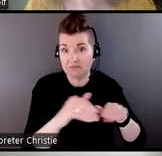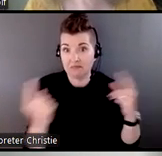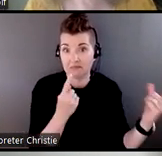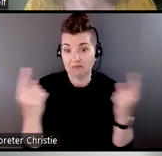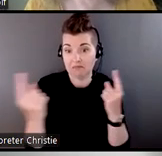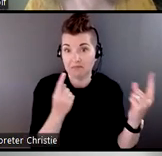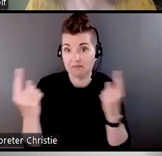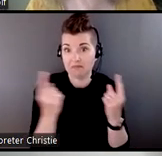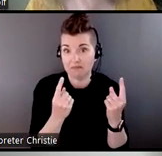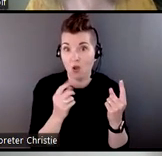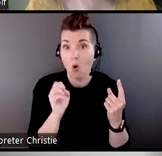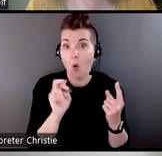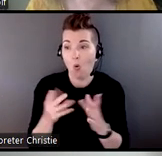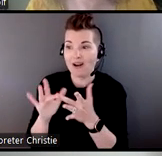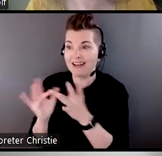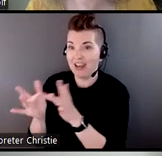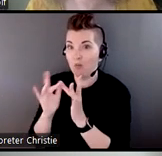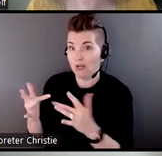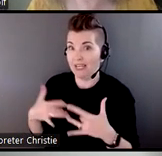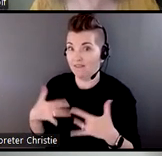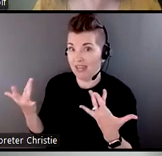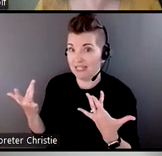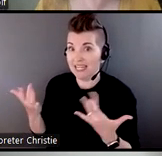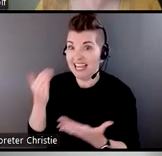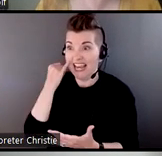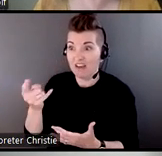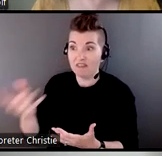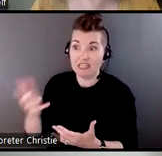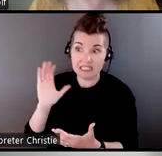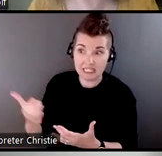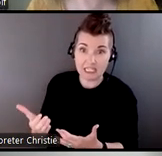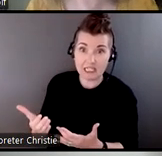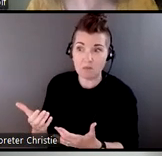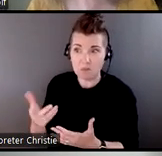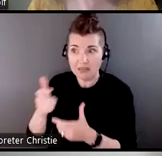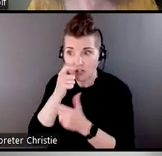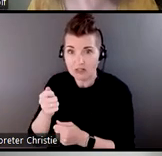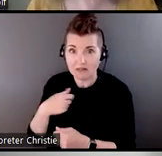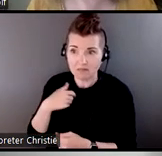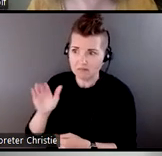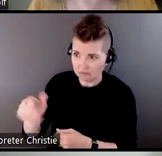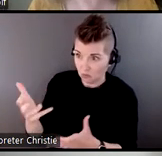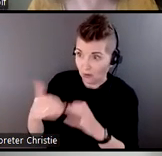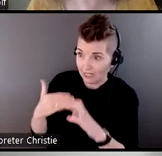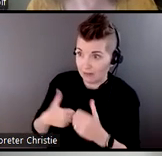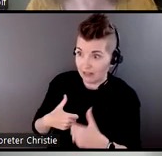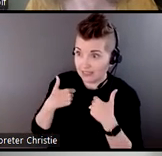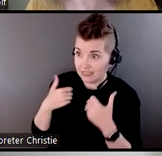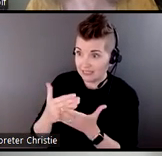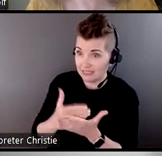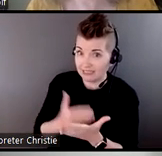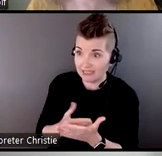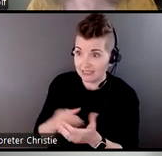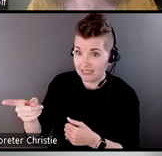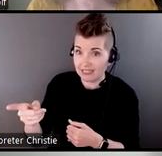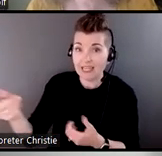someone at a networking event and they seemed really keen, and I asked them if they wanted to sign up for our email list, after they walk away, I'm going to put a star